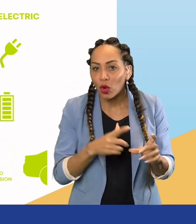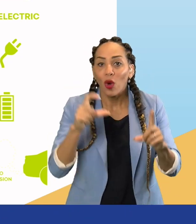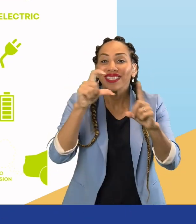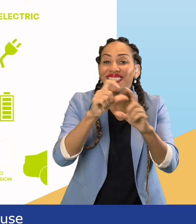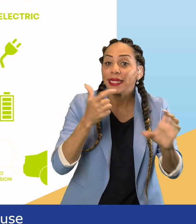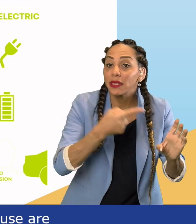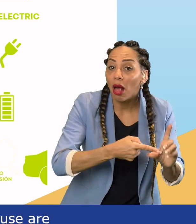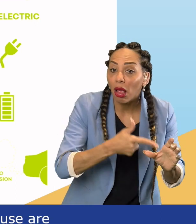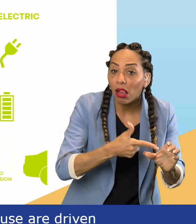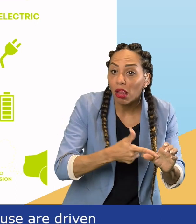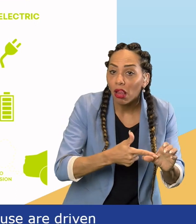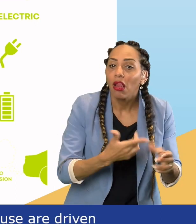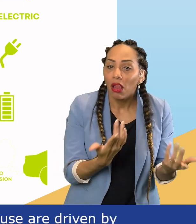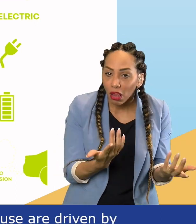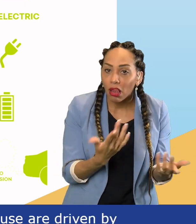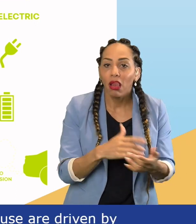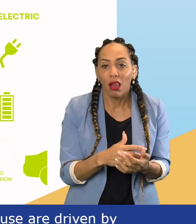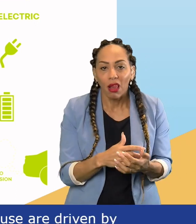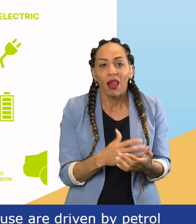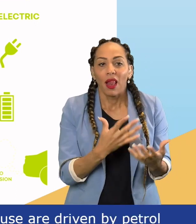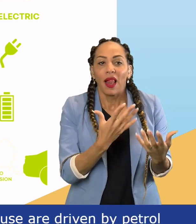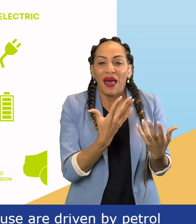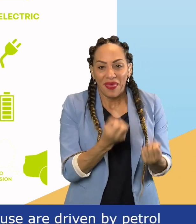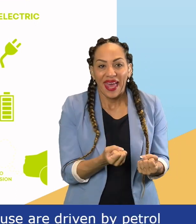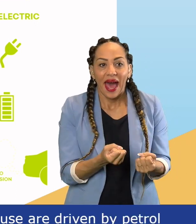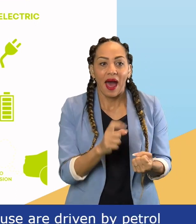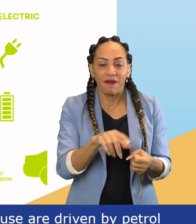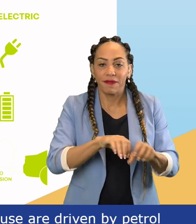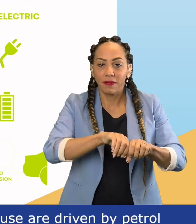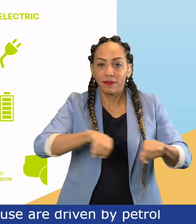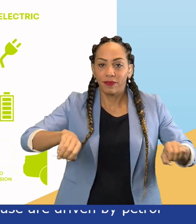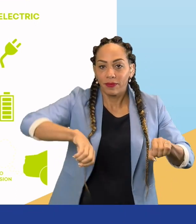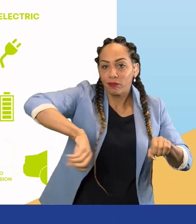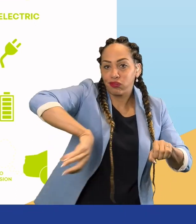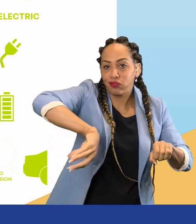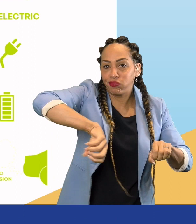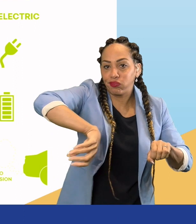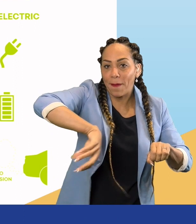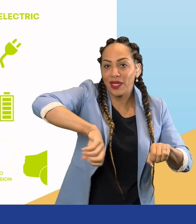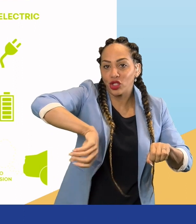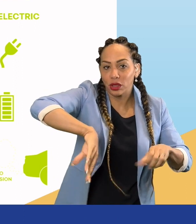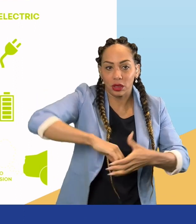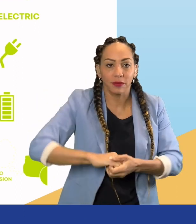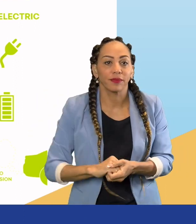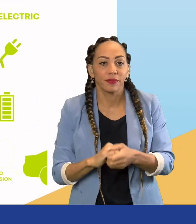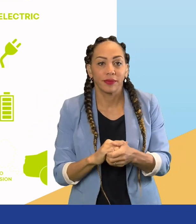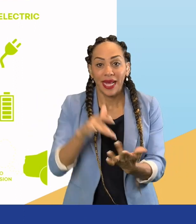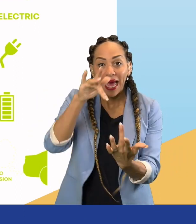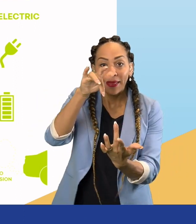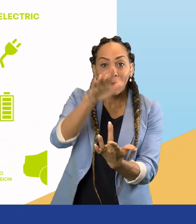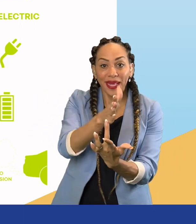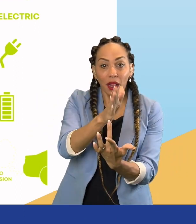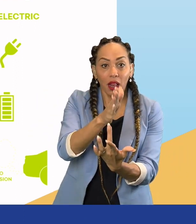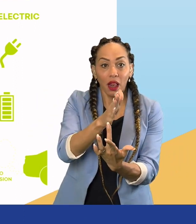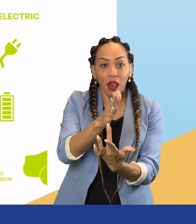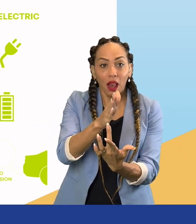They consume fuel and they emit tailpipe emissions. In the middle there, you've got hybrid and plug-in hybrid, both of which